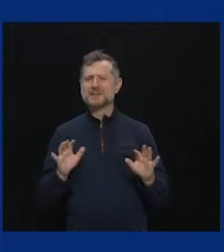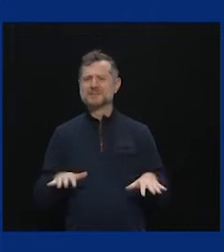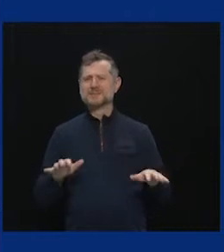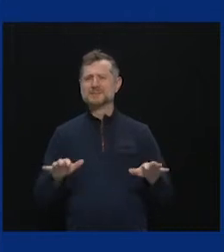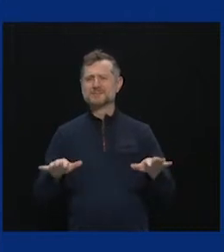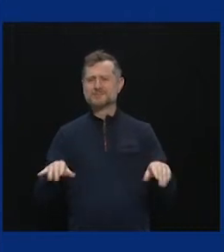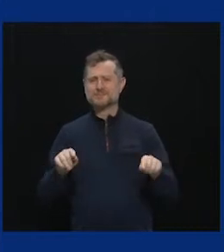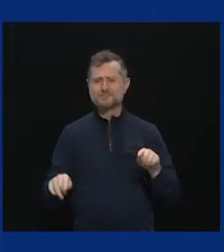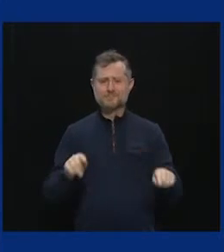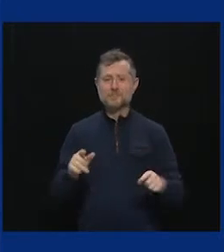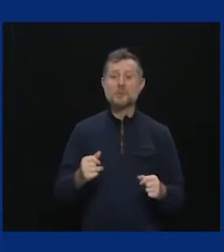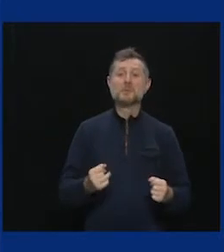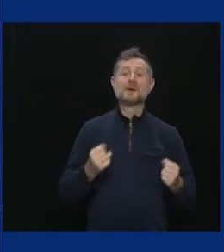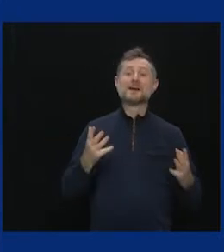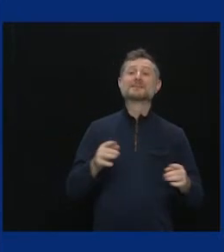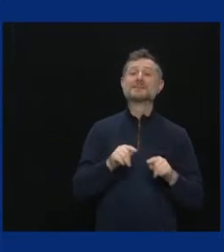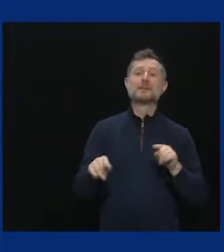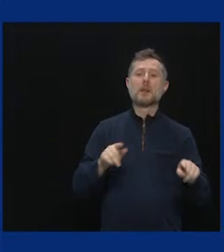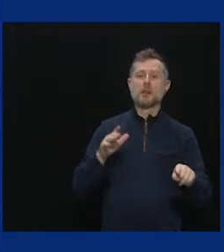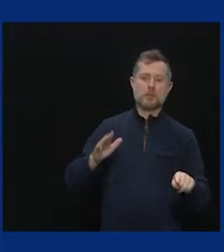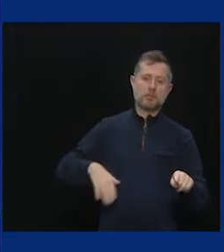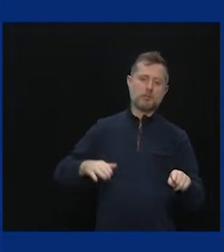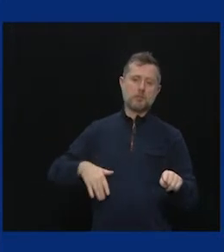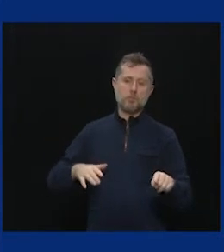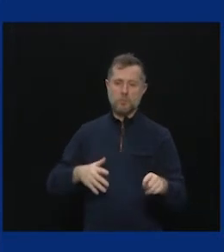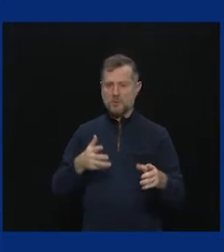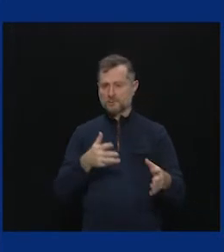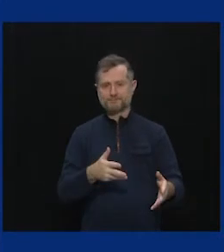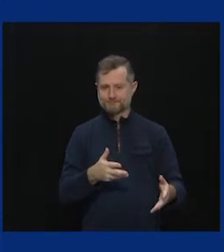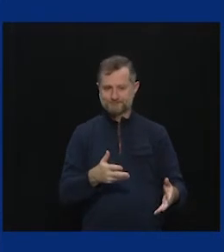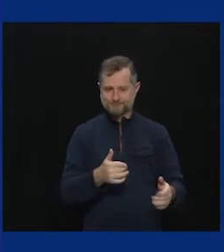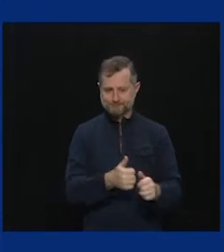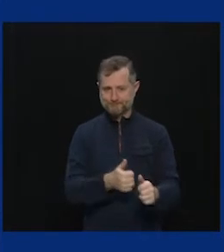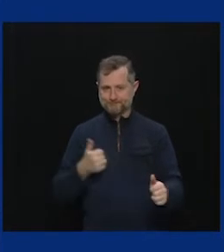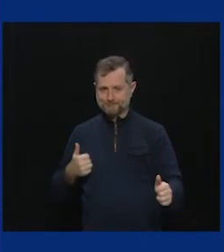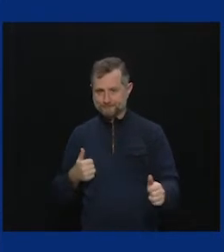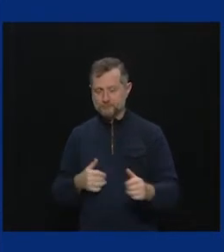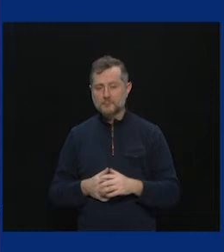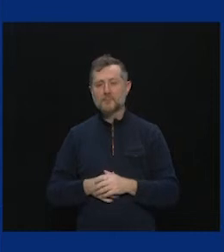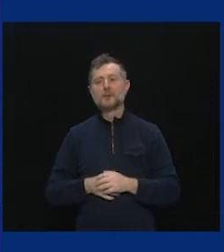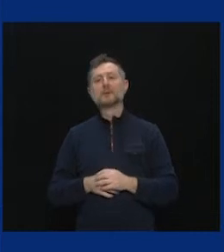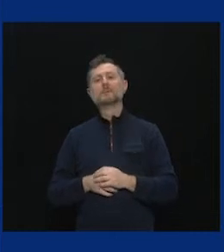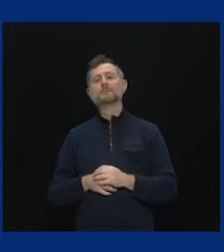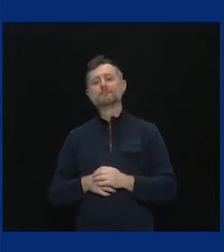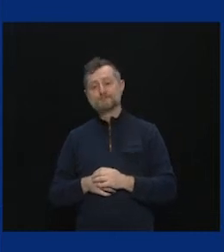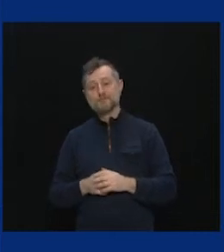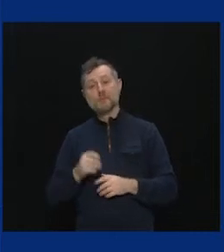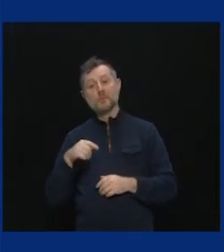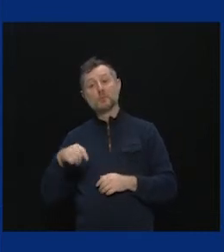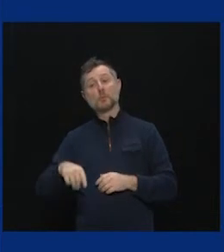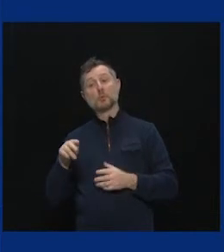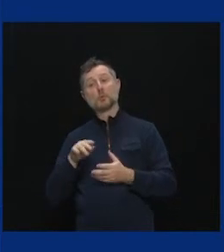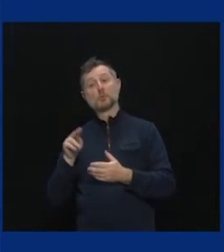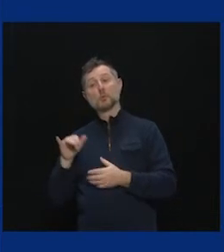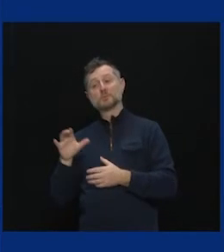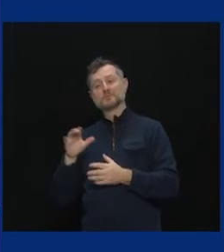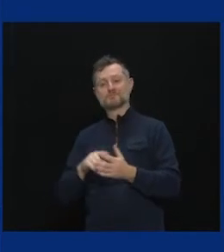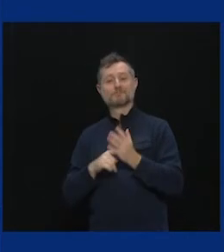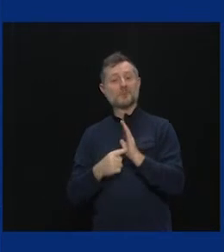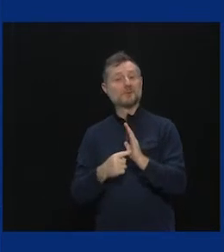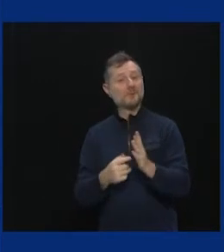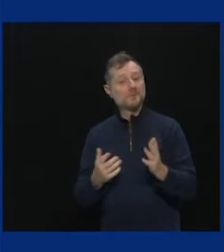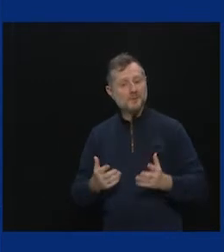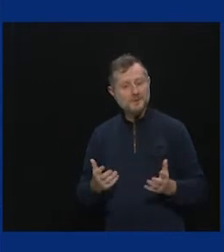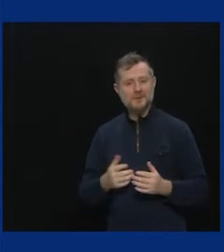many that have been left behind. And our motto here in New York City and at the New York Women's Chamber of